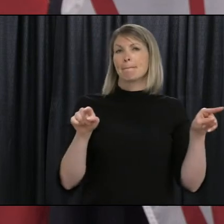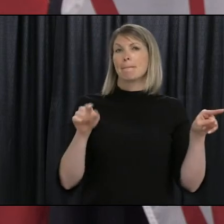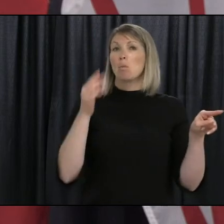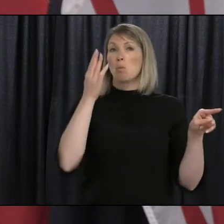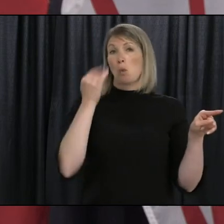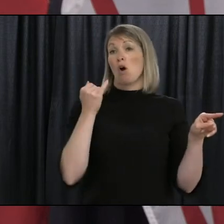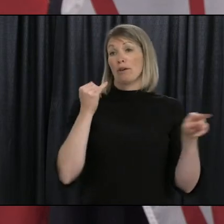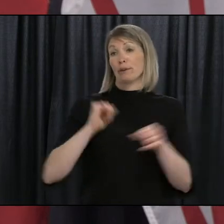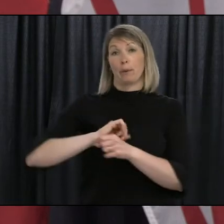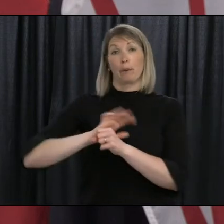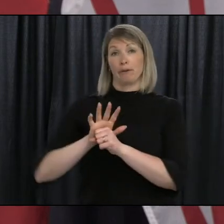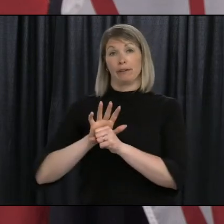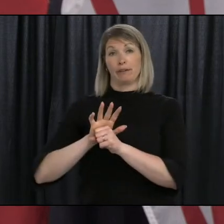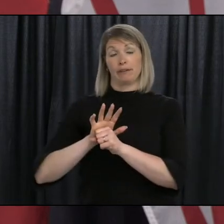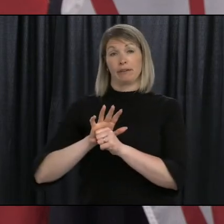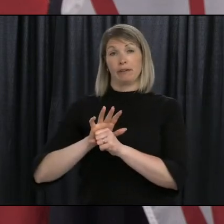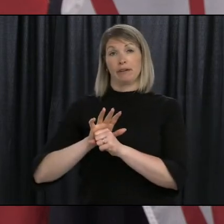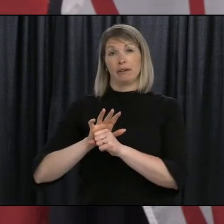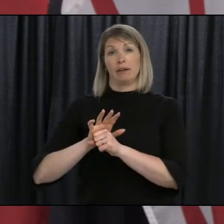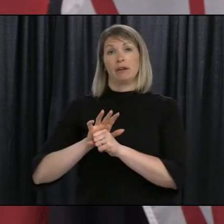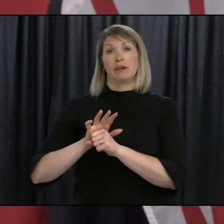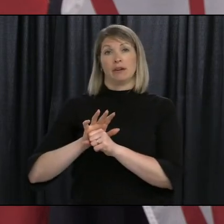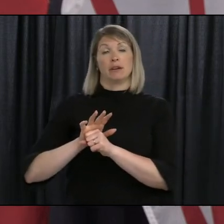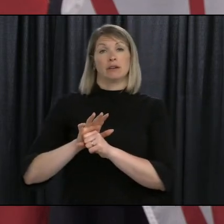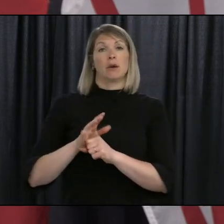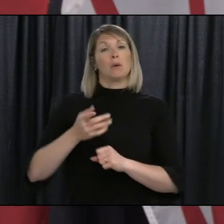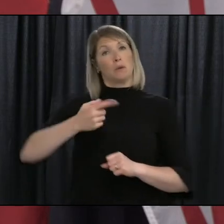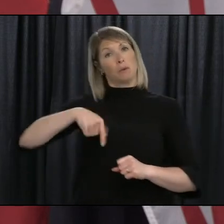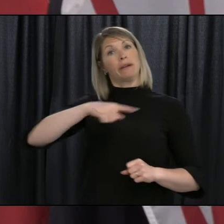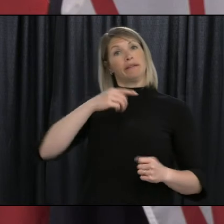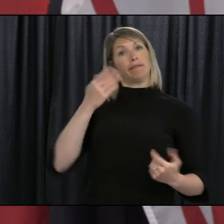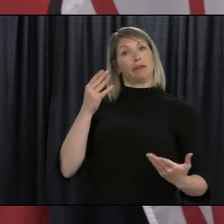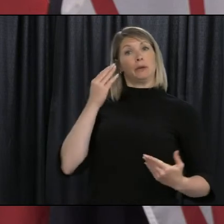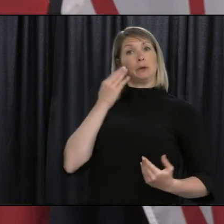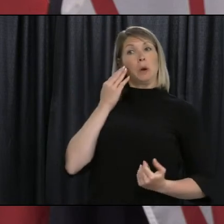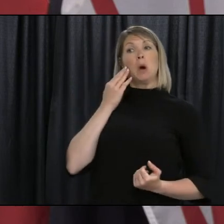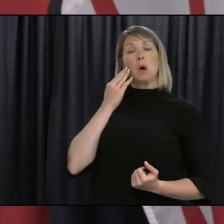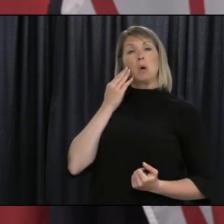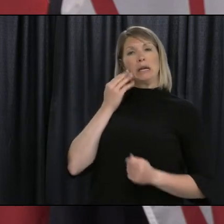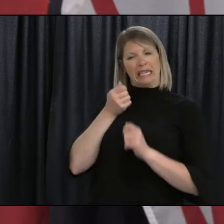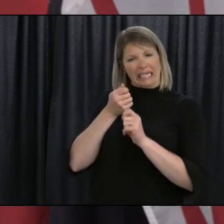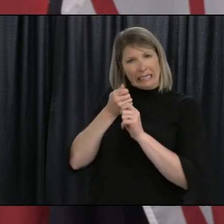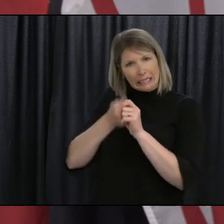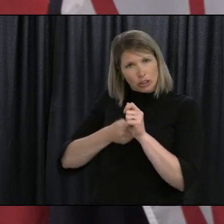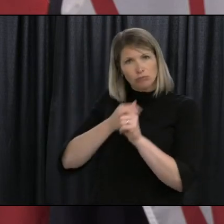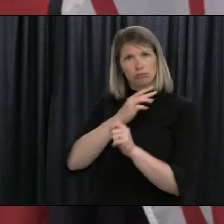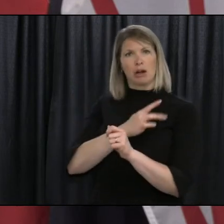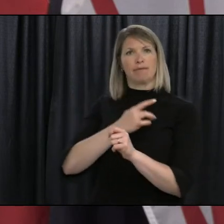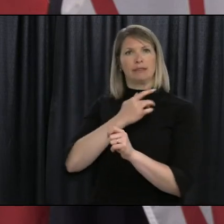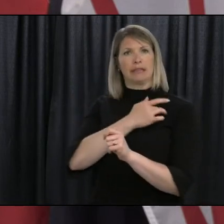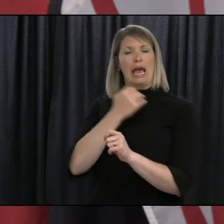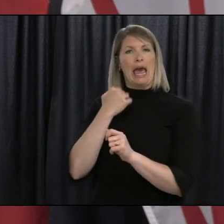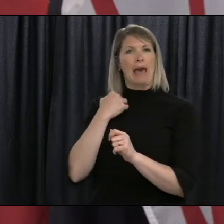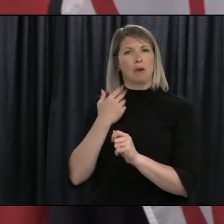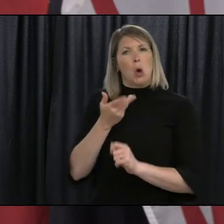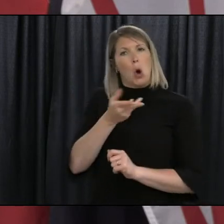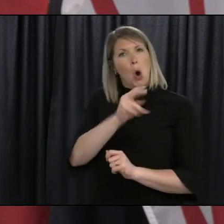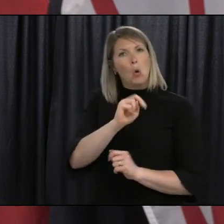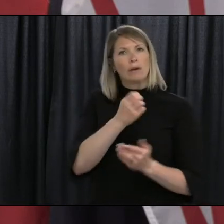pandemic. And I think it's fair to say that for each and every province,